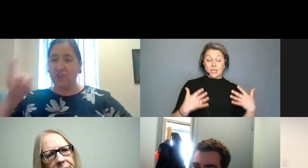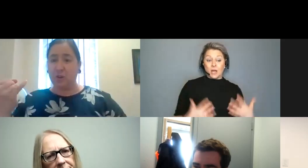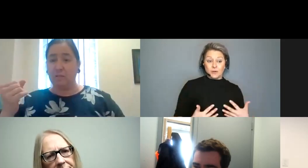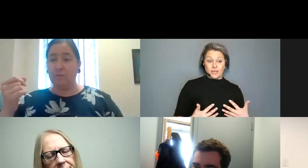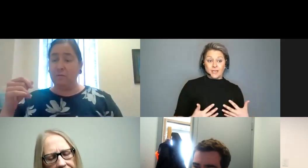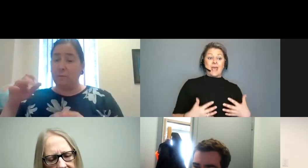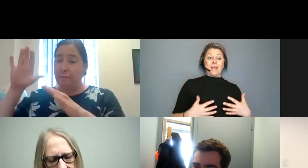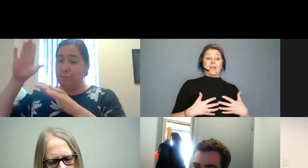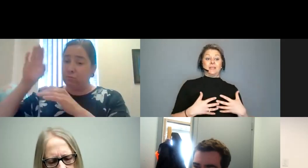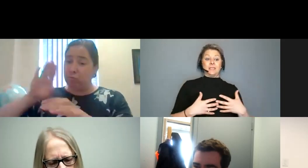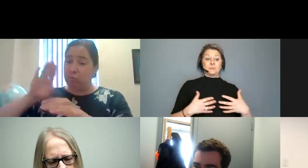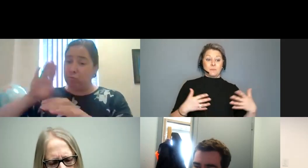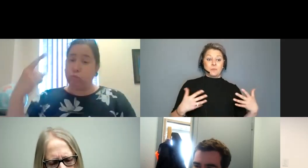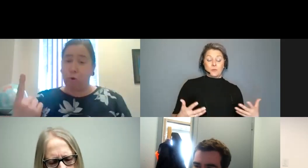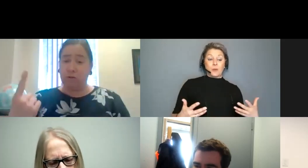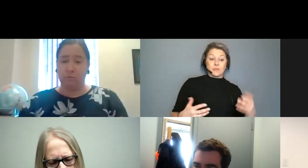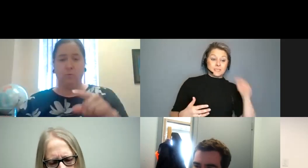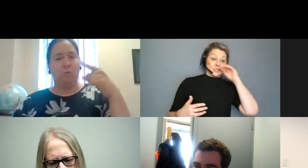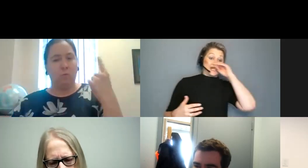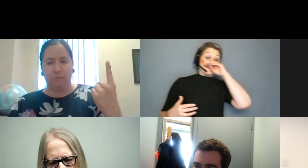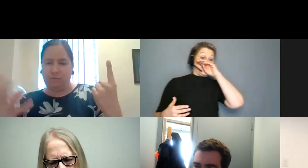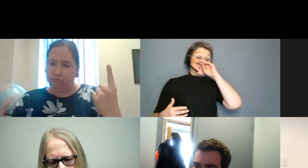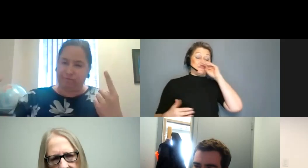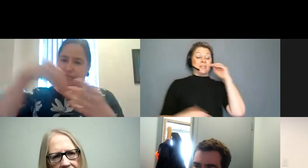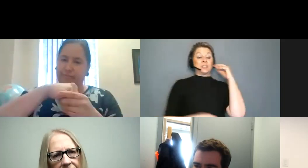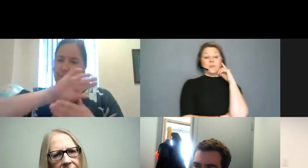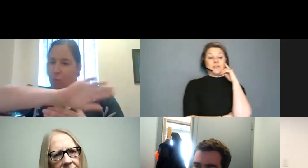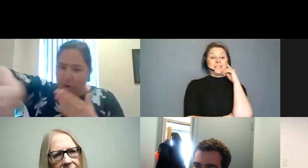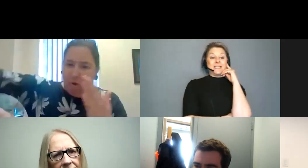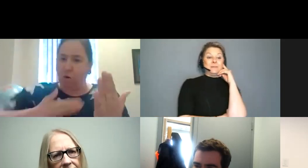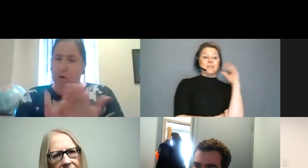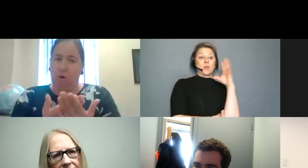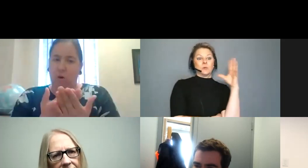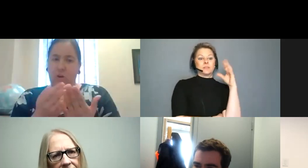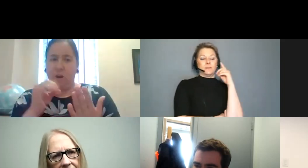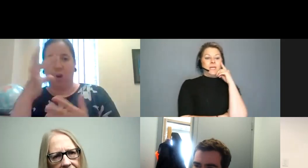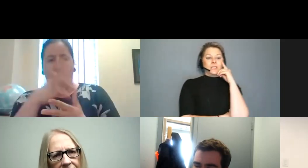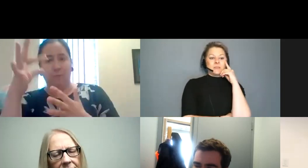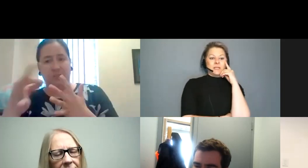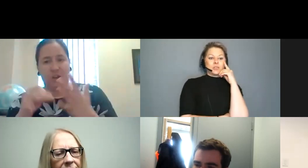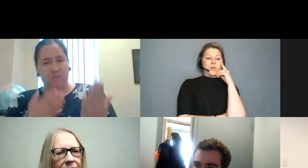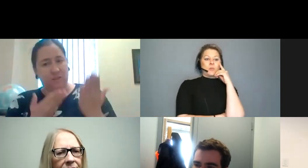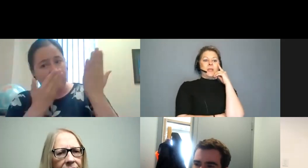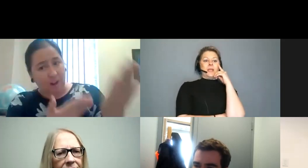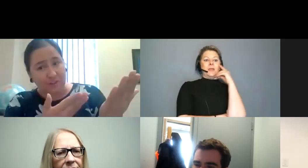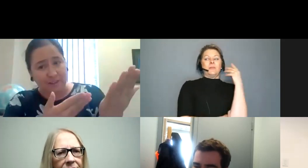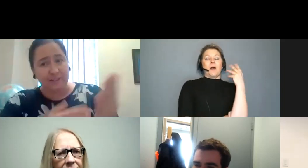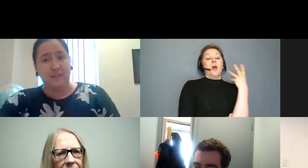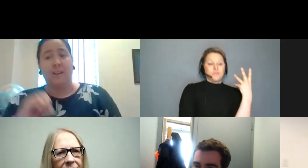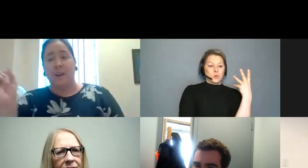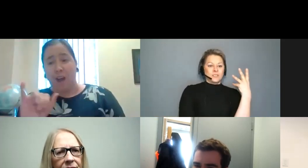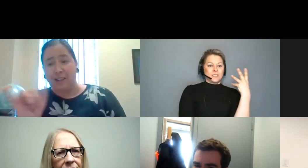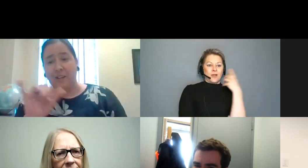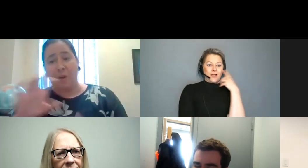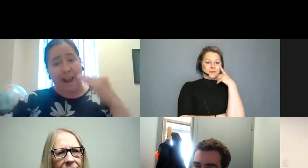its entirety and that these the proper decisions are made is to make sure that the team is wholesome, just to make sure that all